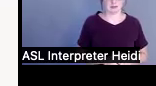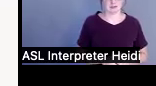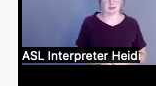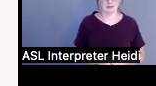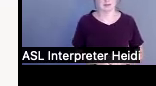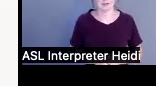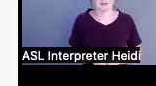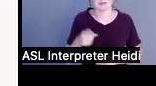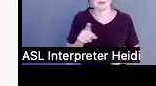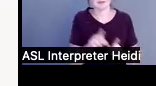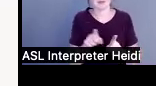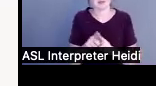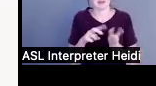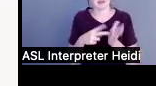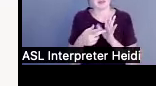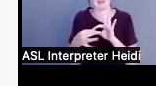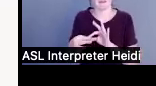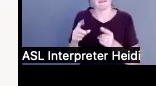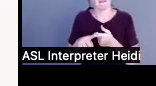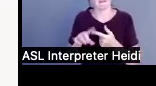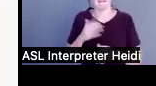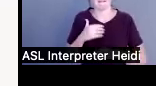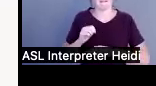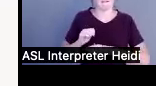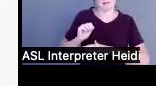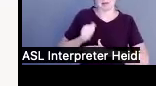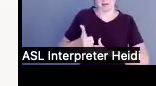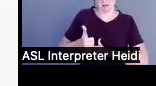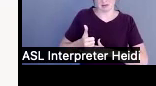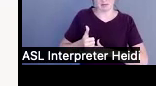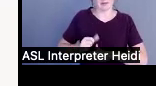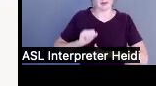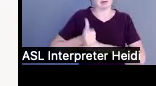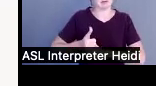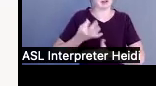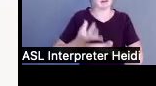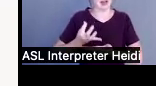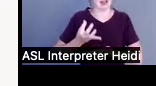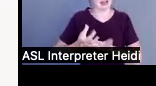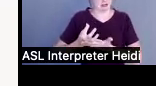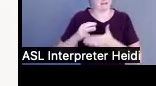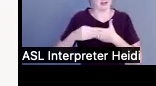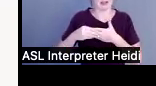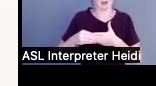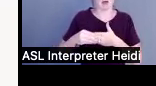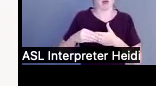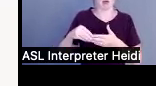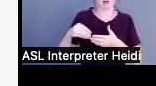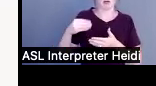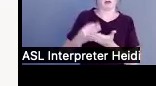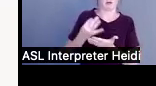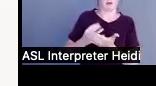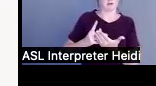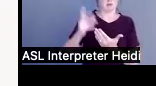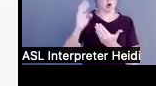It also means, in terms of our implications, that implementing a flexible financial assistance